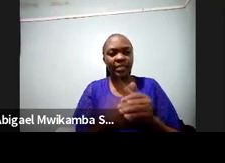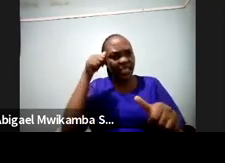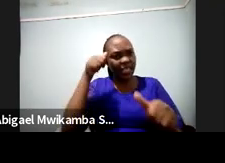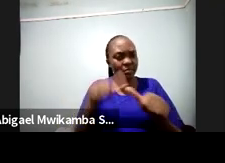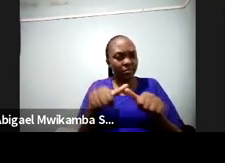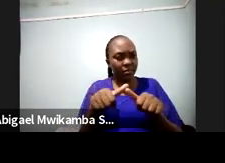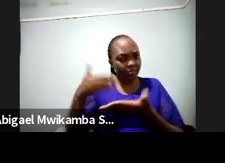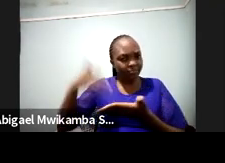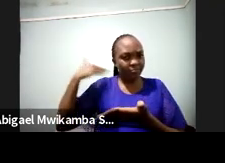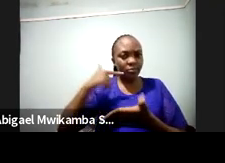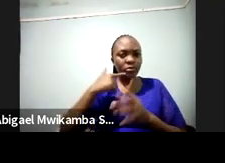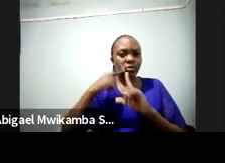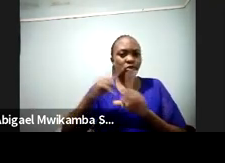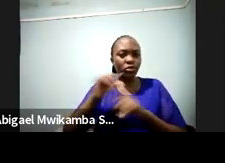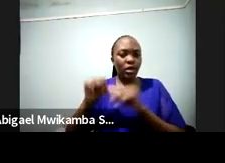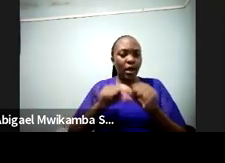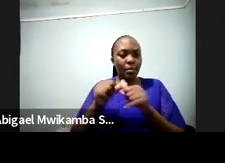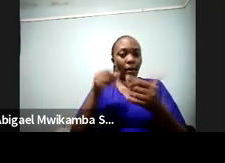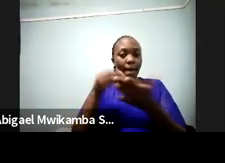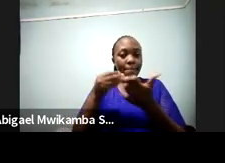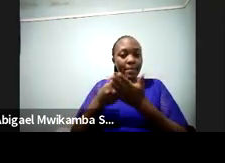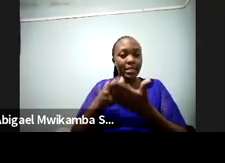So, number one,